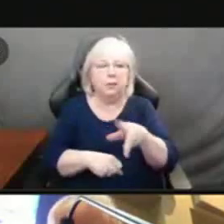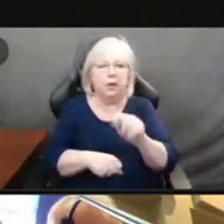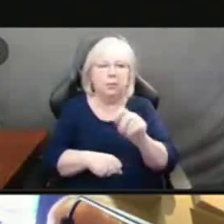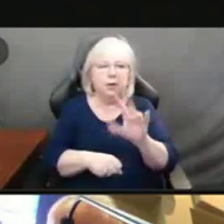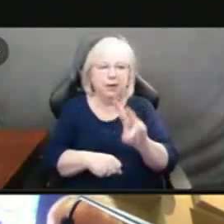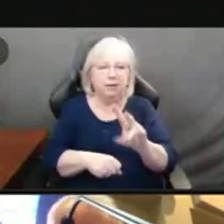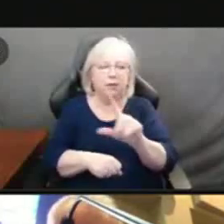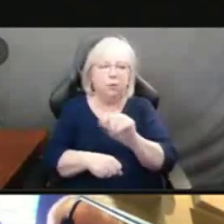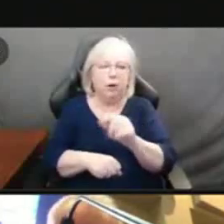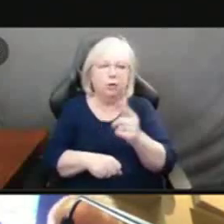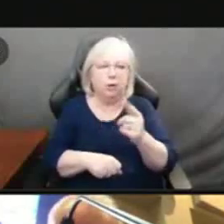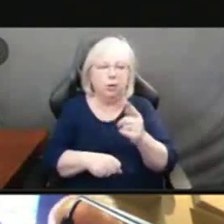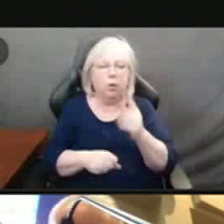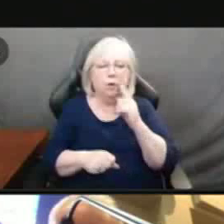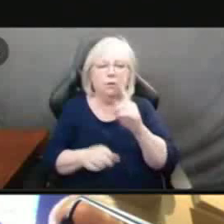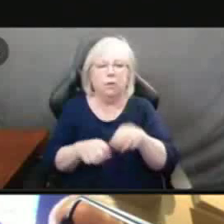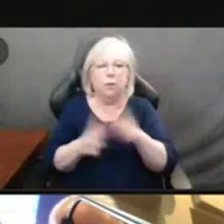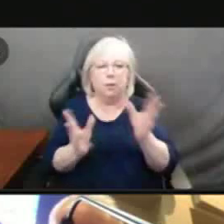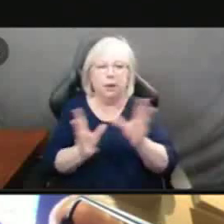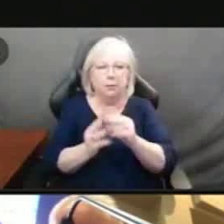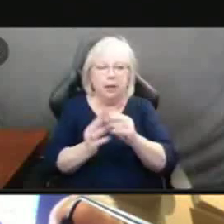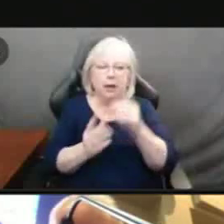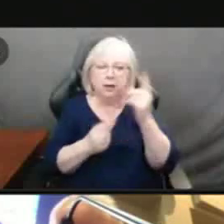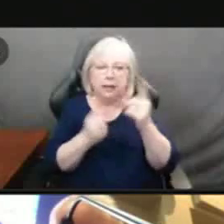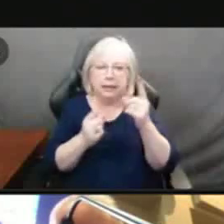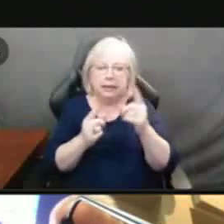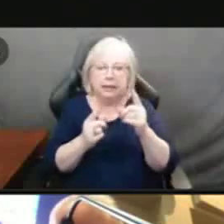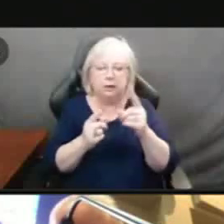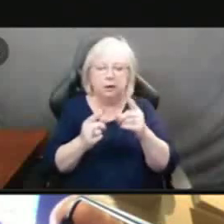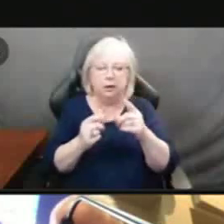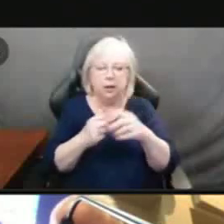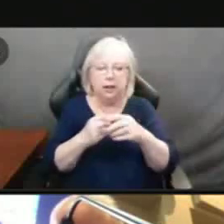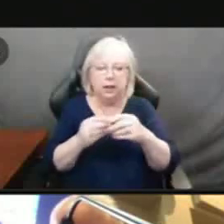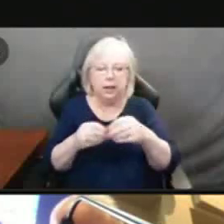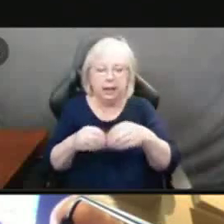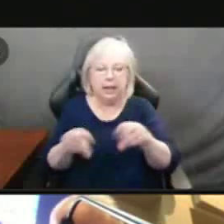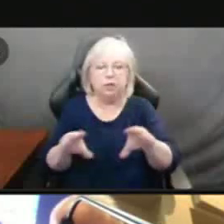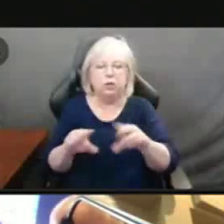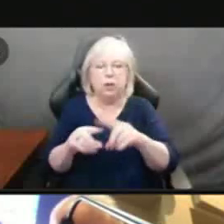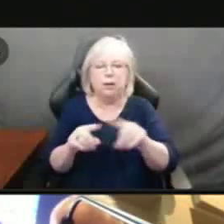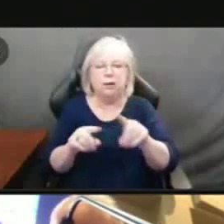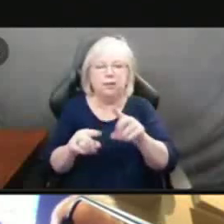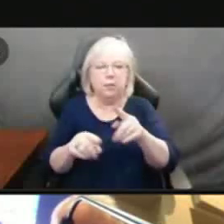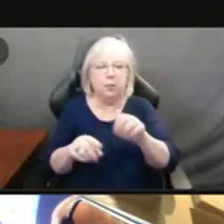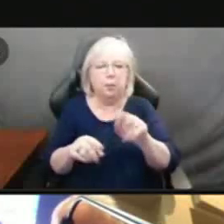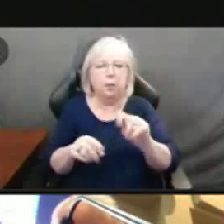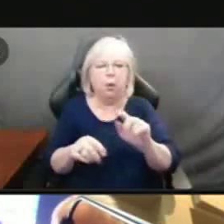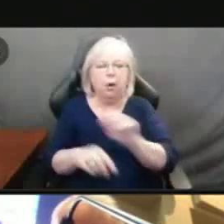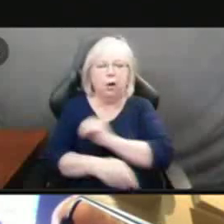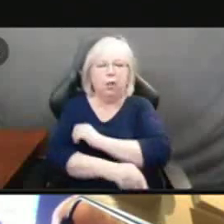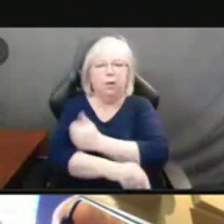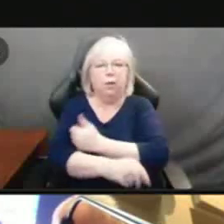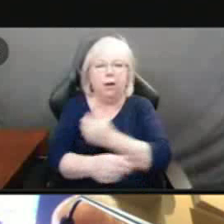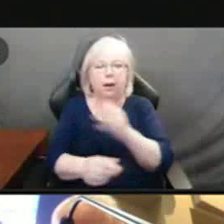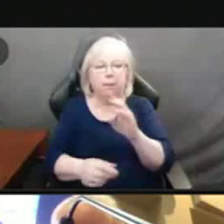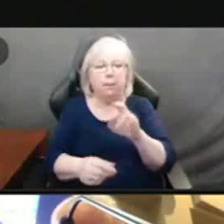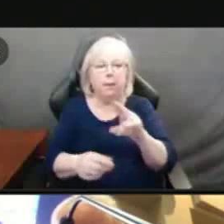2021 as the date of public hearing to consider the issuance of Port Authority revenue bonds in a maximum principal amount